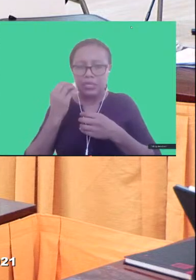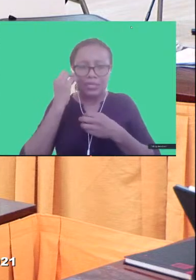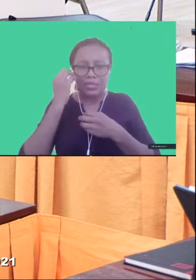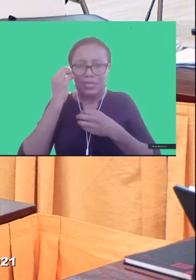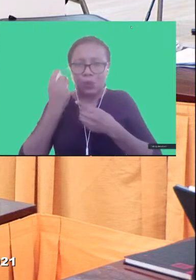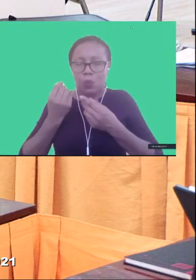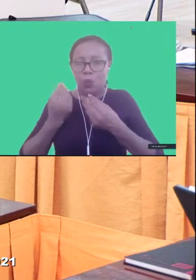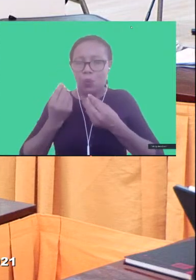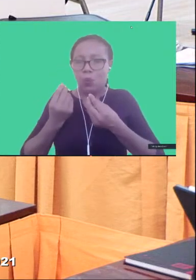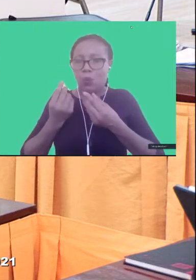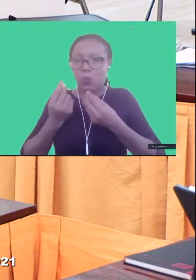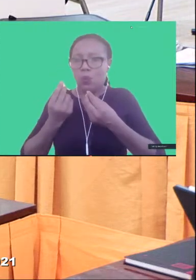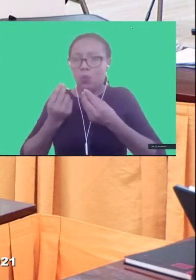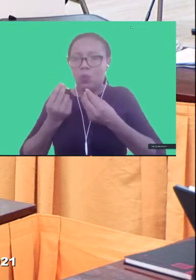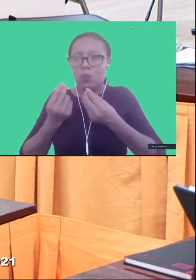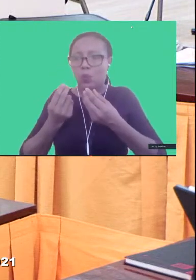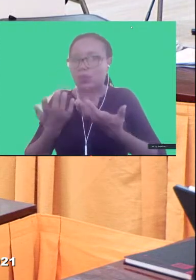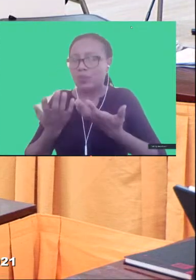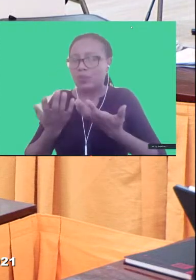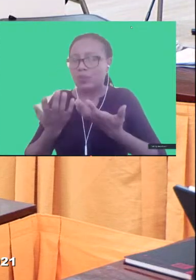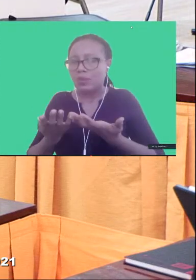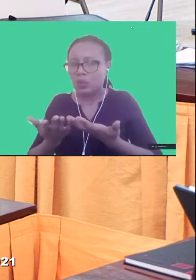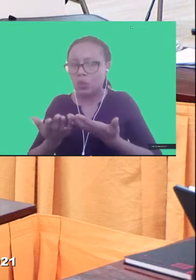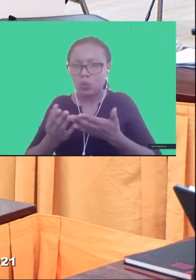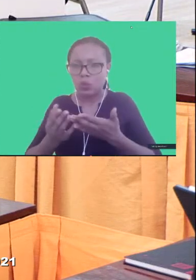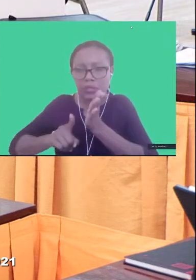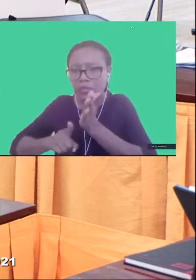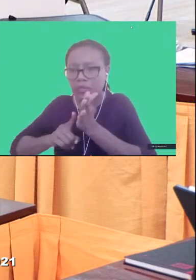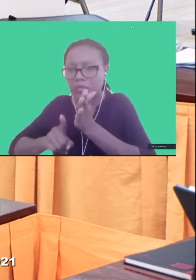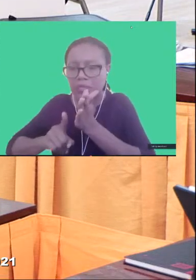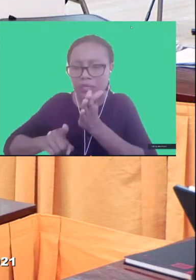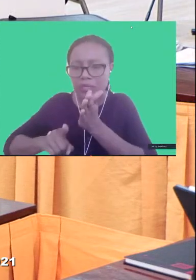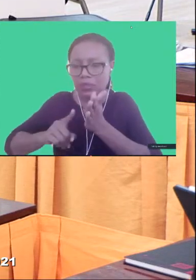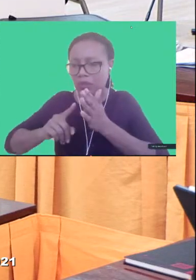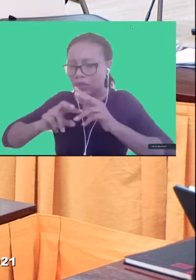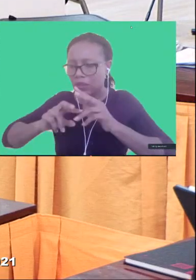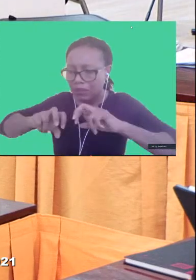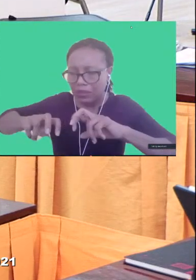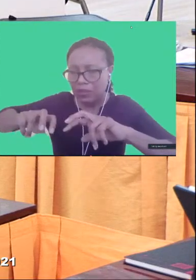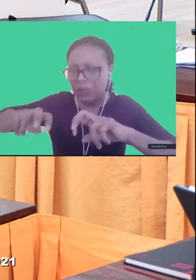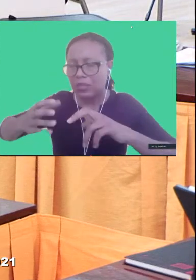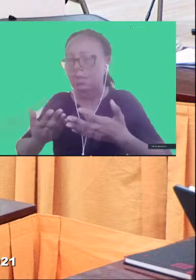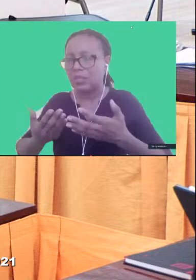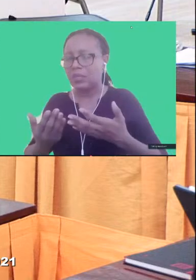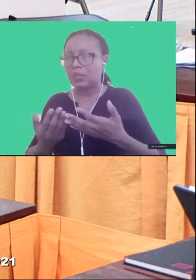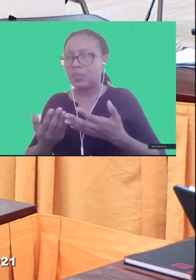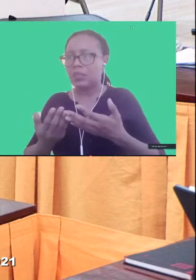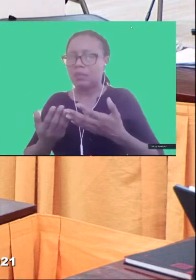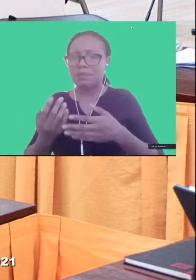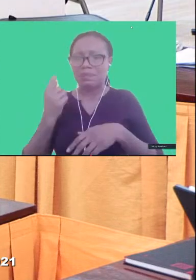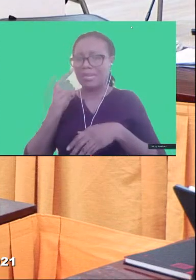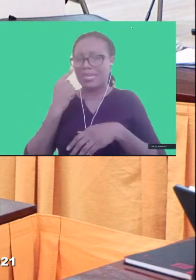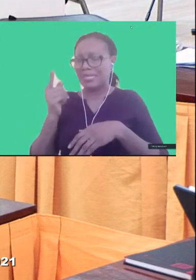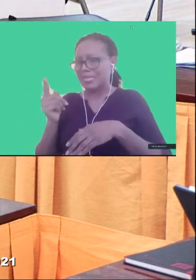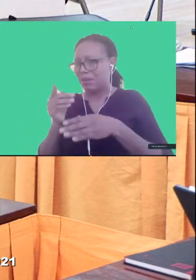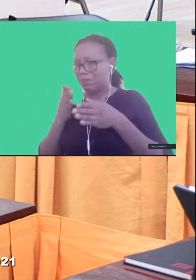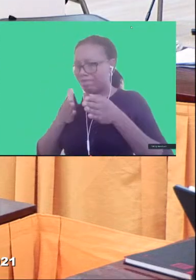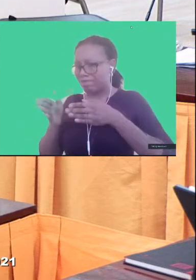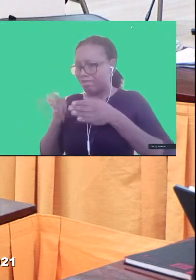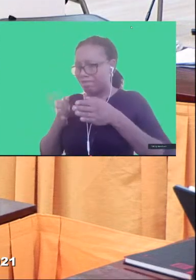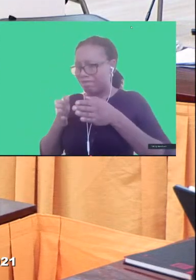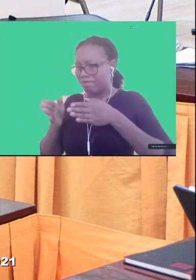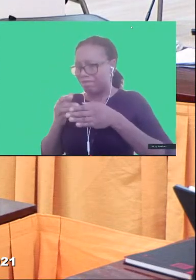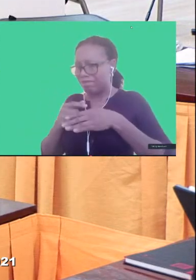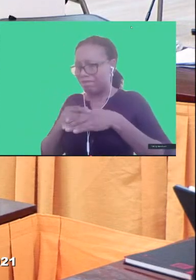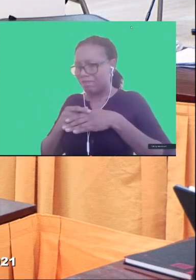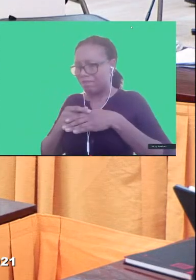and resilience plan, which helps us to determine very definitively the mix